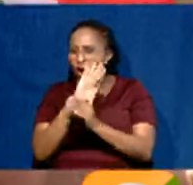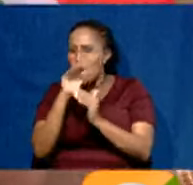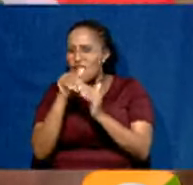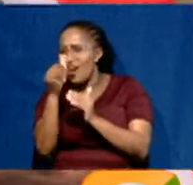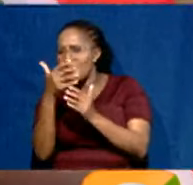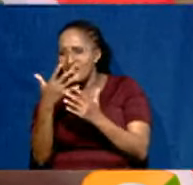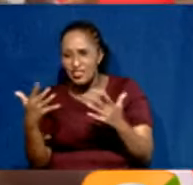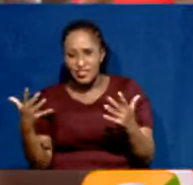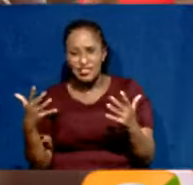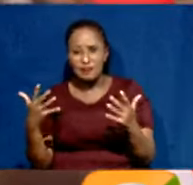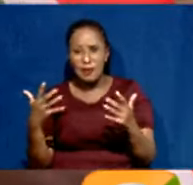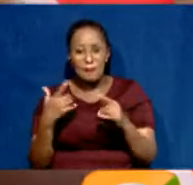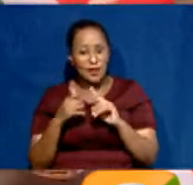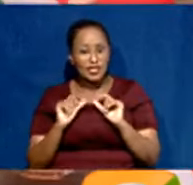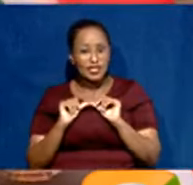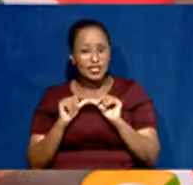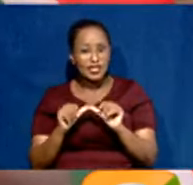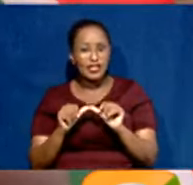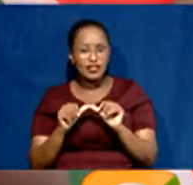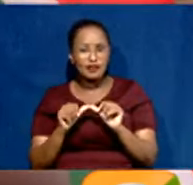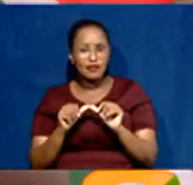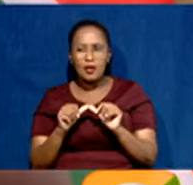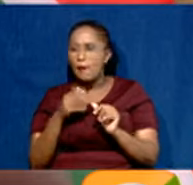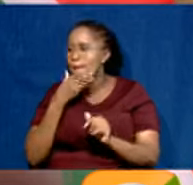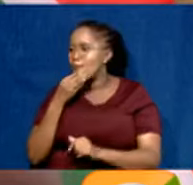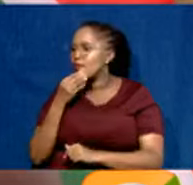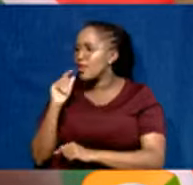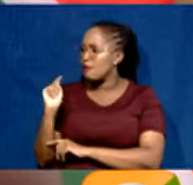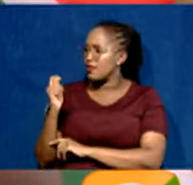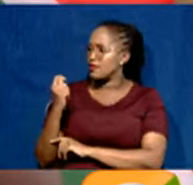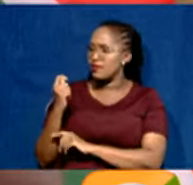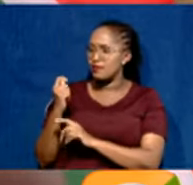things. But that is okay. Mr. President,